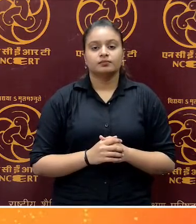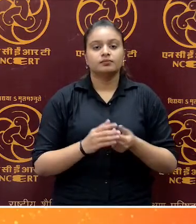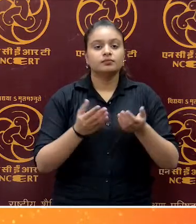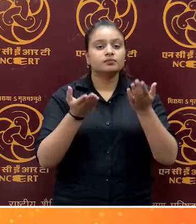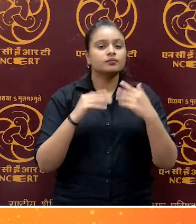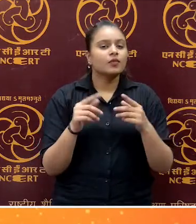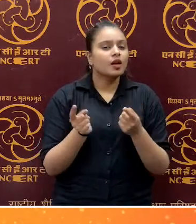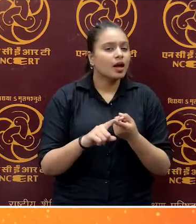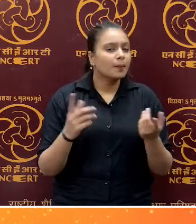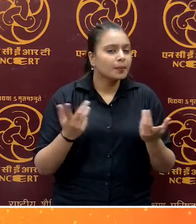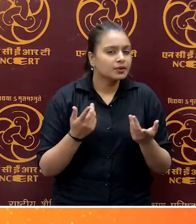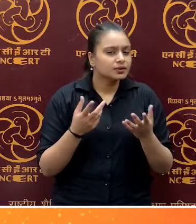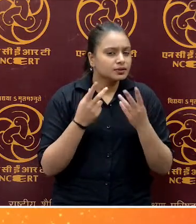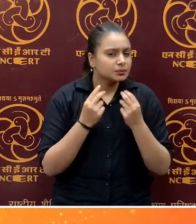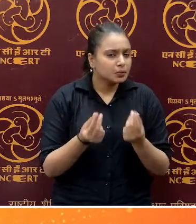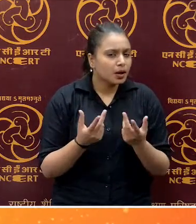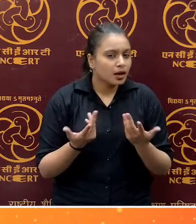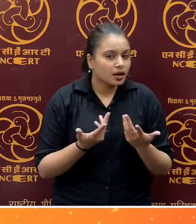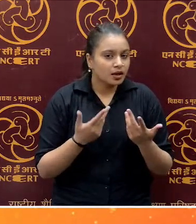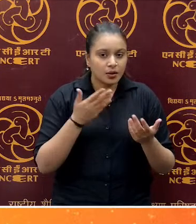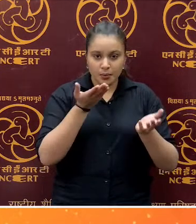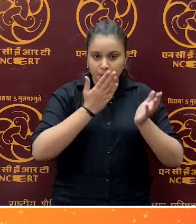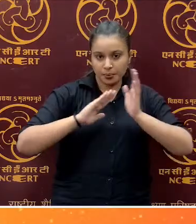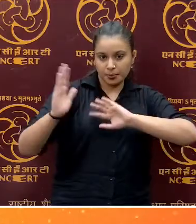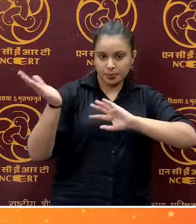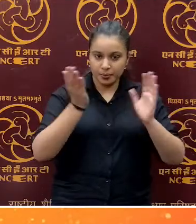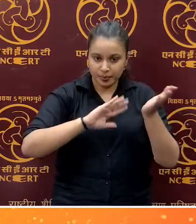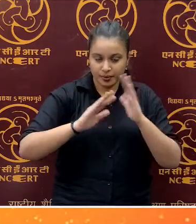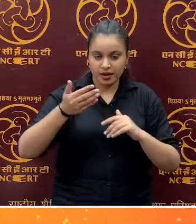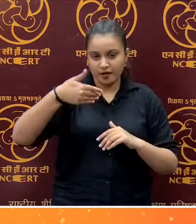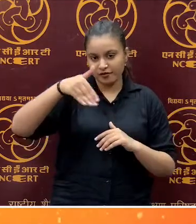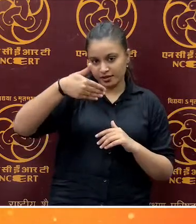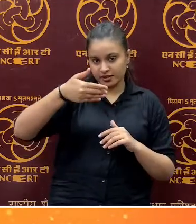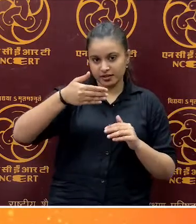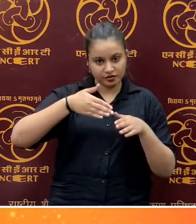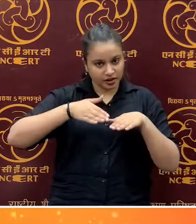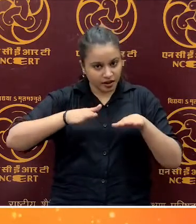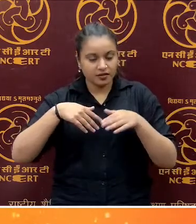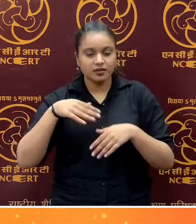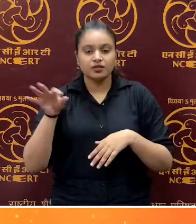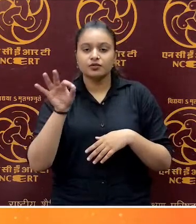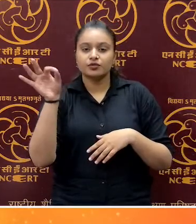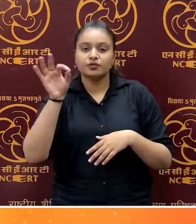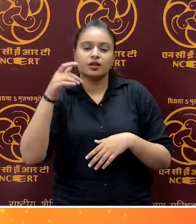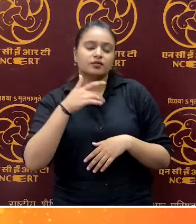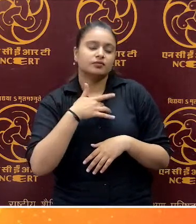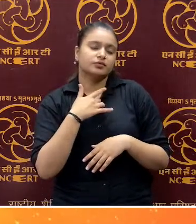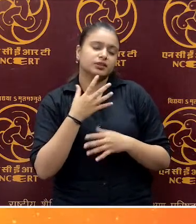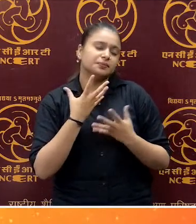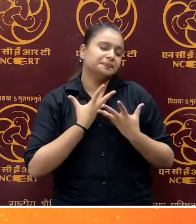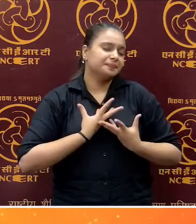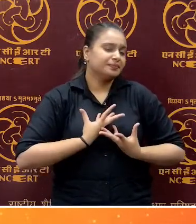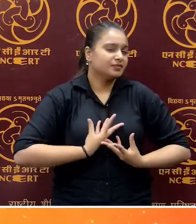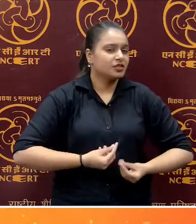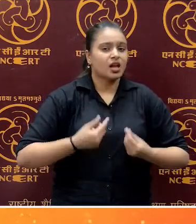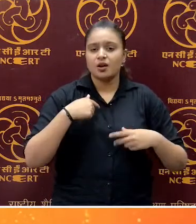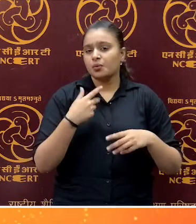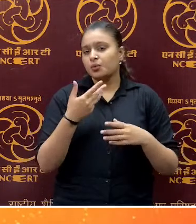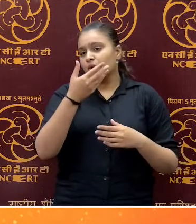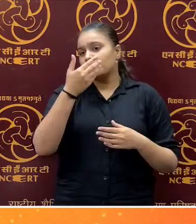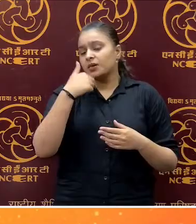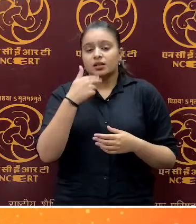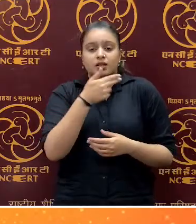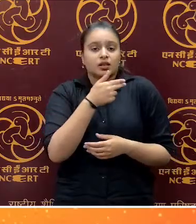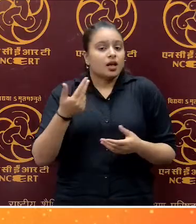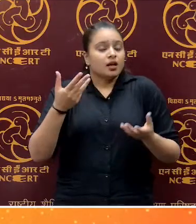then what happens suddenly? The wind blows the leaf away and the fly feels very sad. Oh no, now I will not know